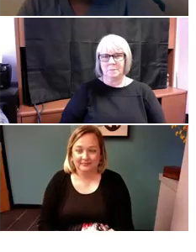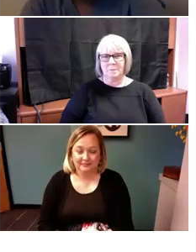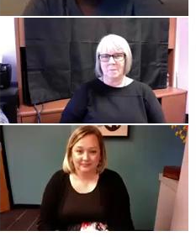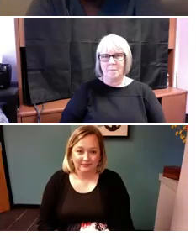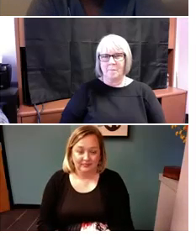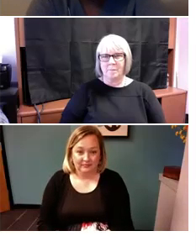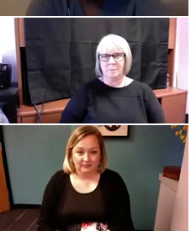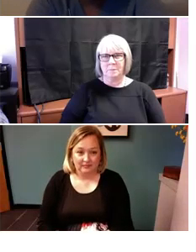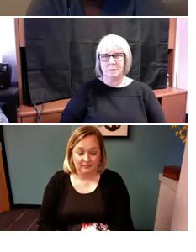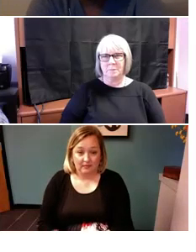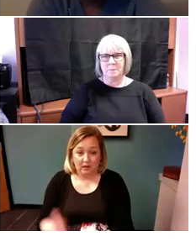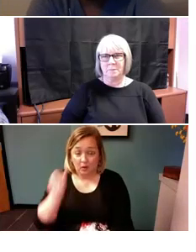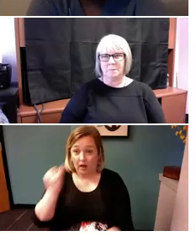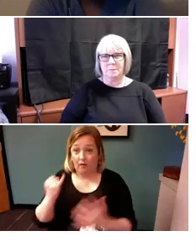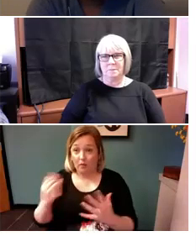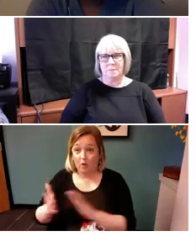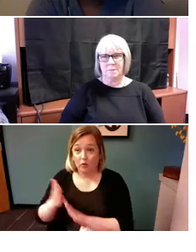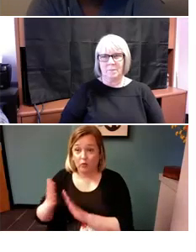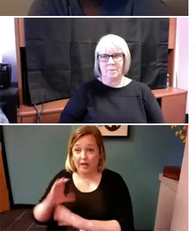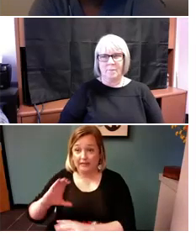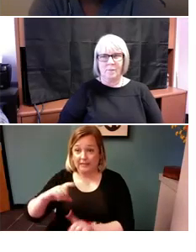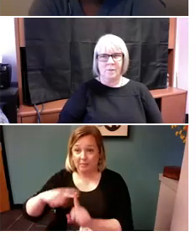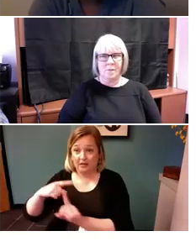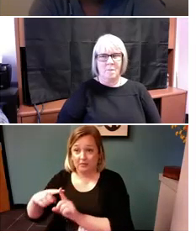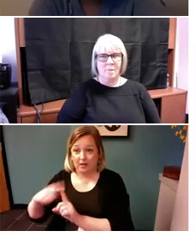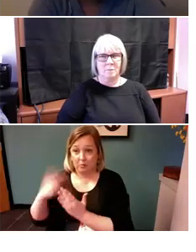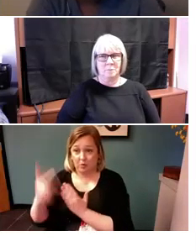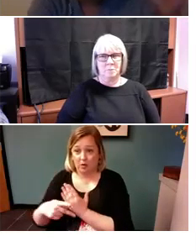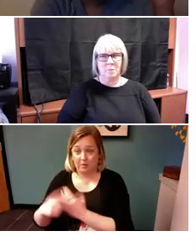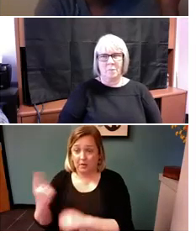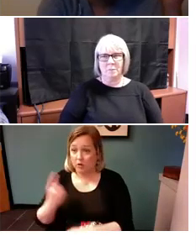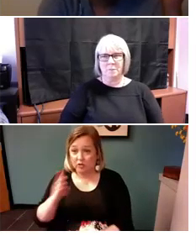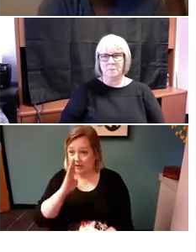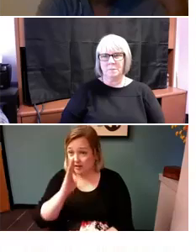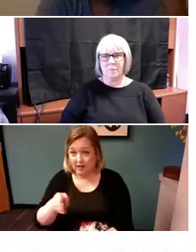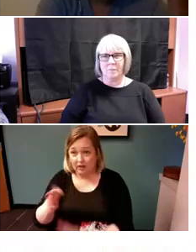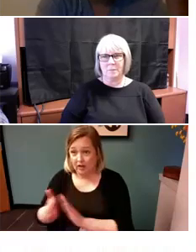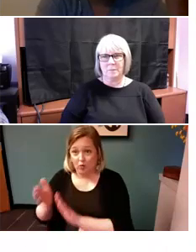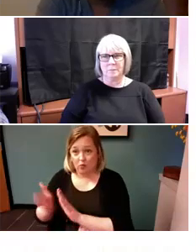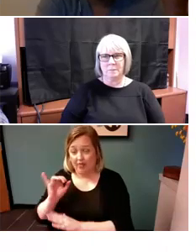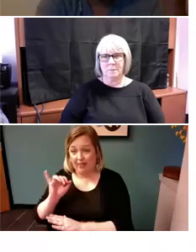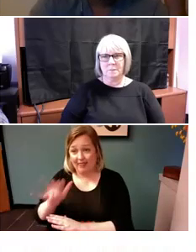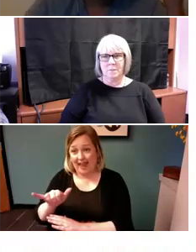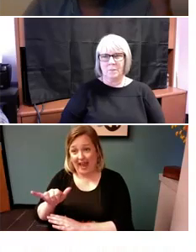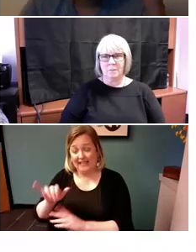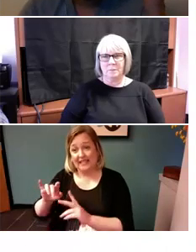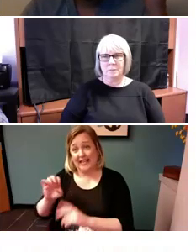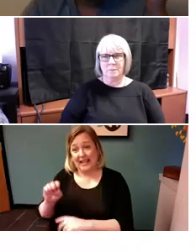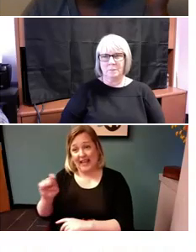So when we want to run a C++ program, we just directly run the executable file and that runs